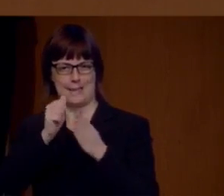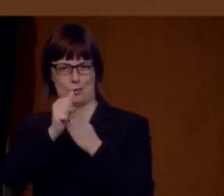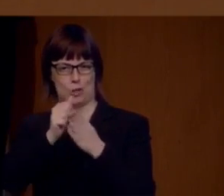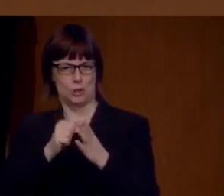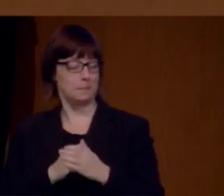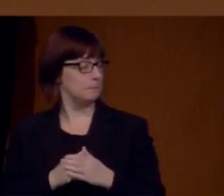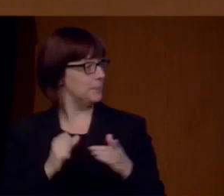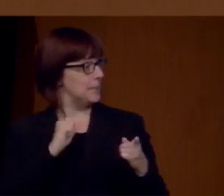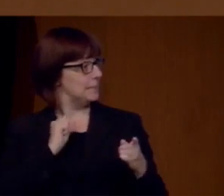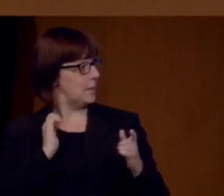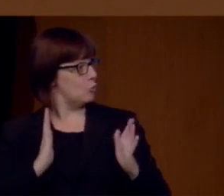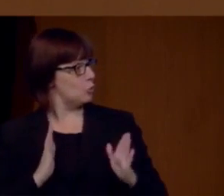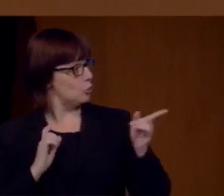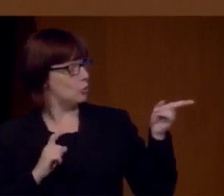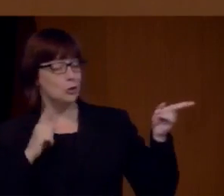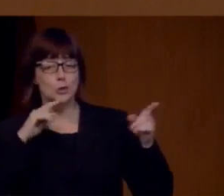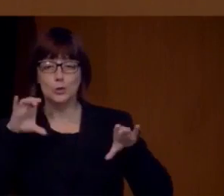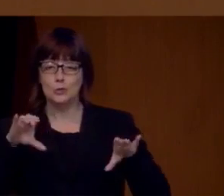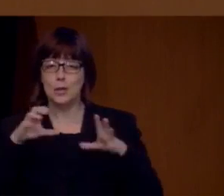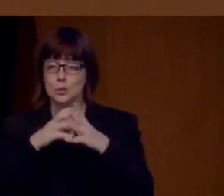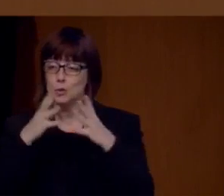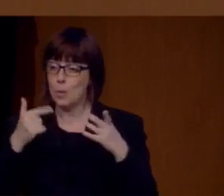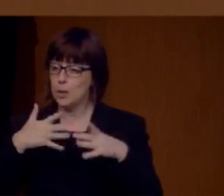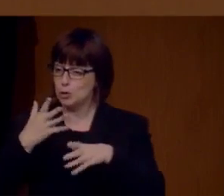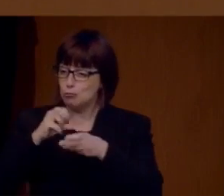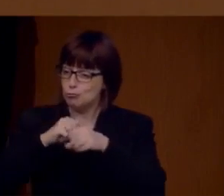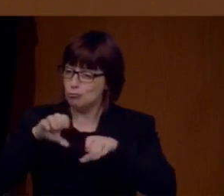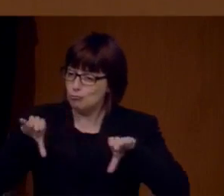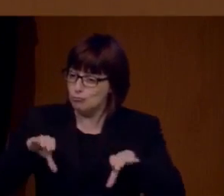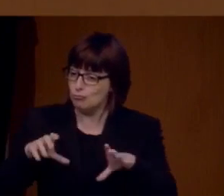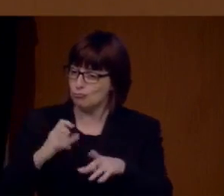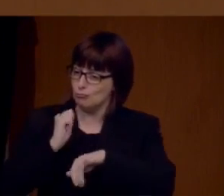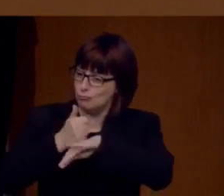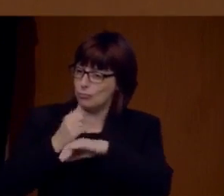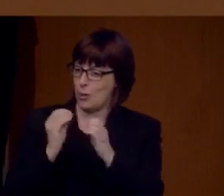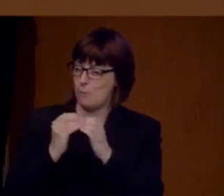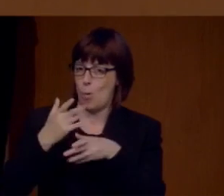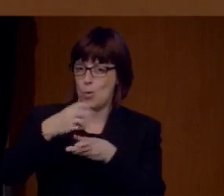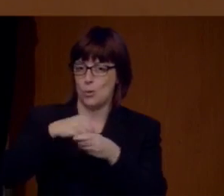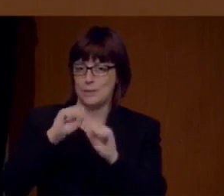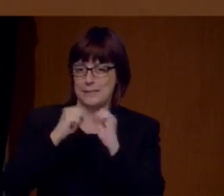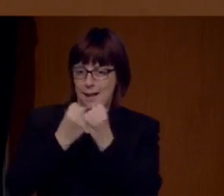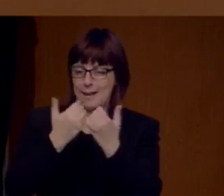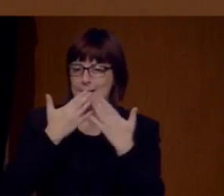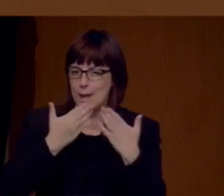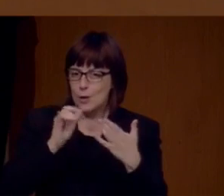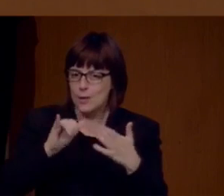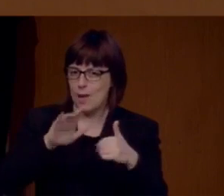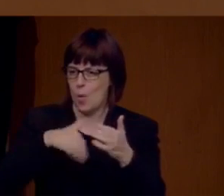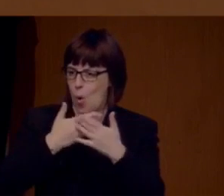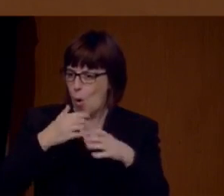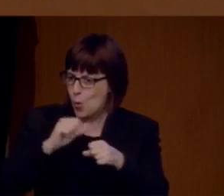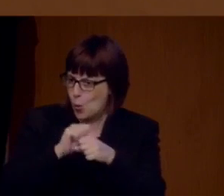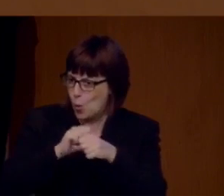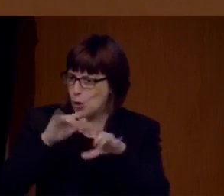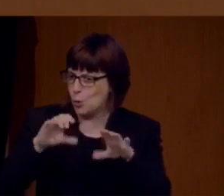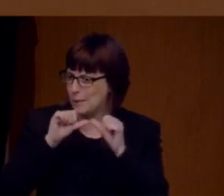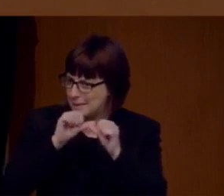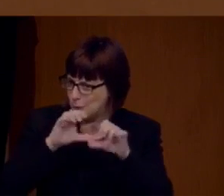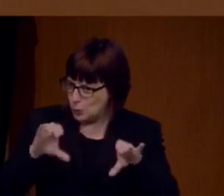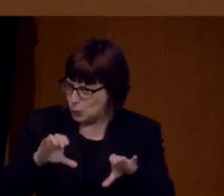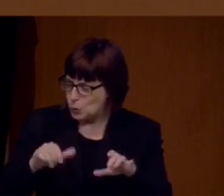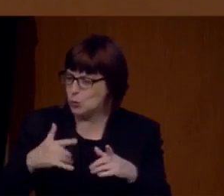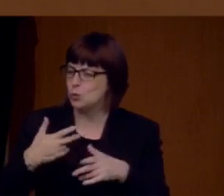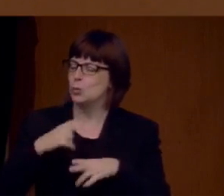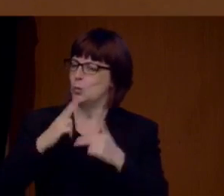Senator, you have done so much to create a more inclusive society. Thank you for that, and thank you for all the work you will continue to do to